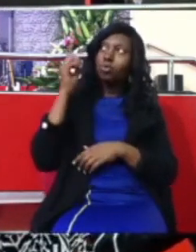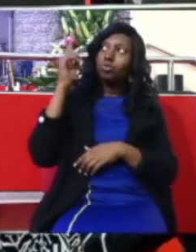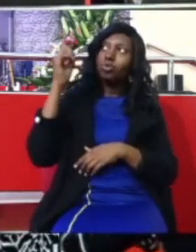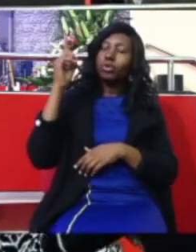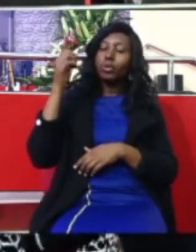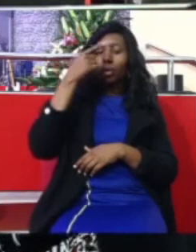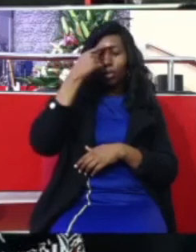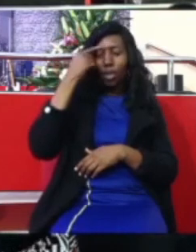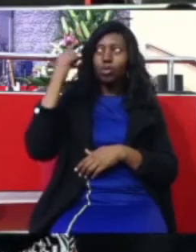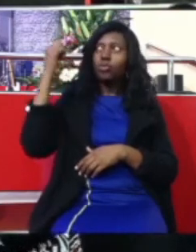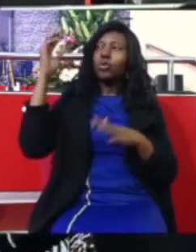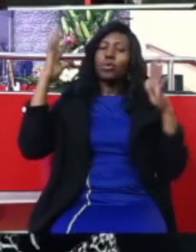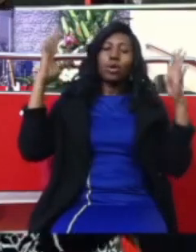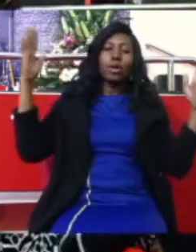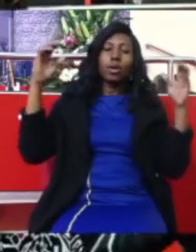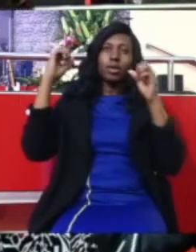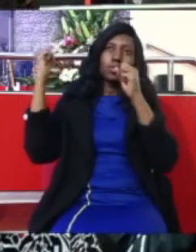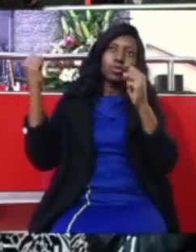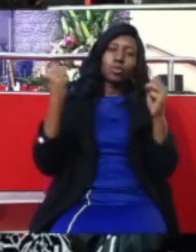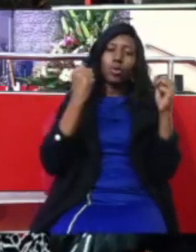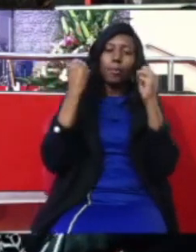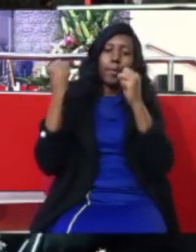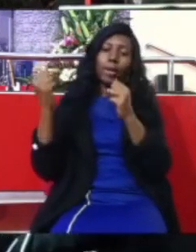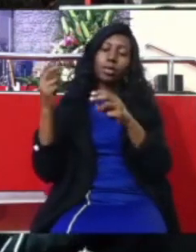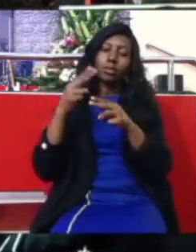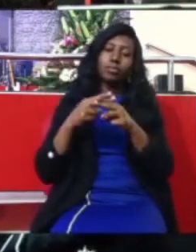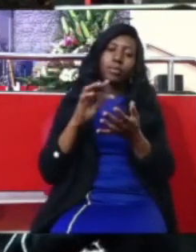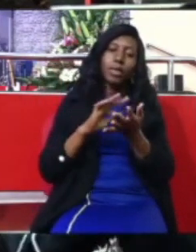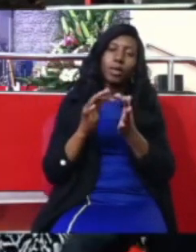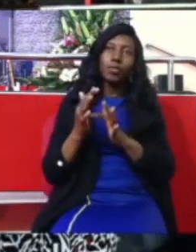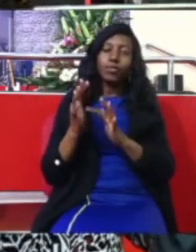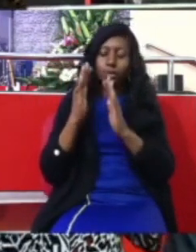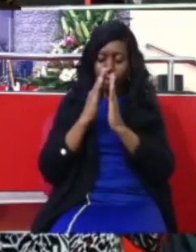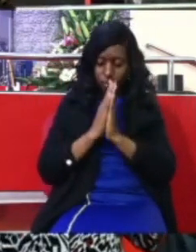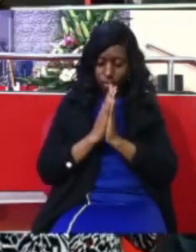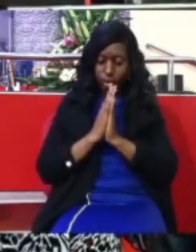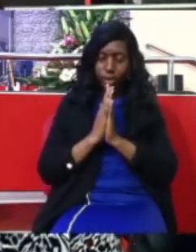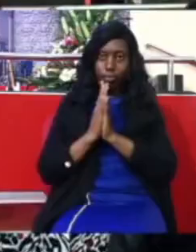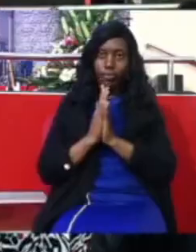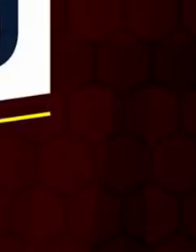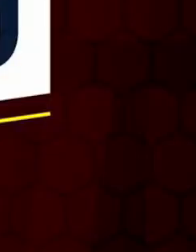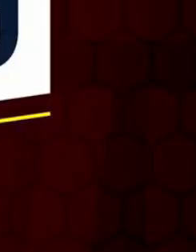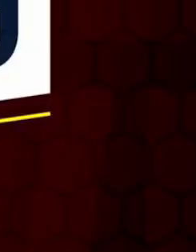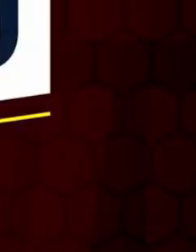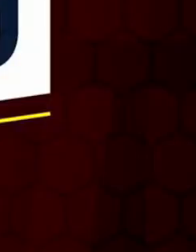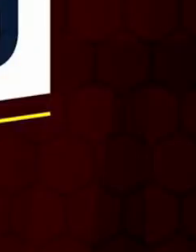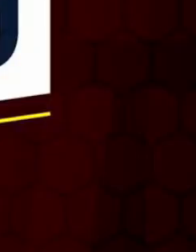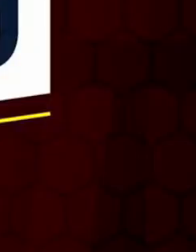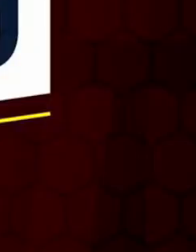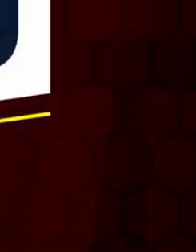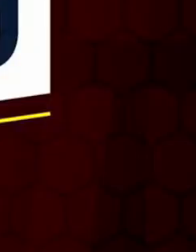great, because you are mighty. In Jesus' name do we pray. Amen and amen. Amen.